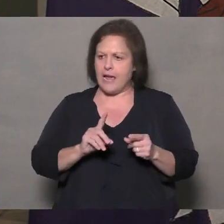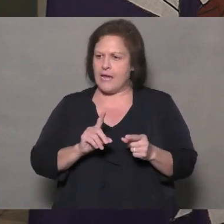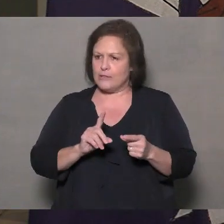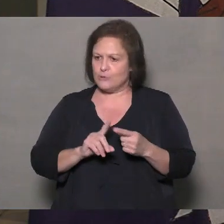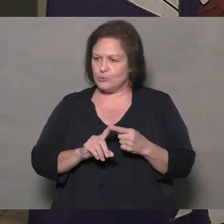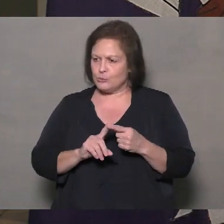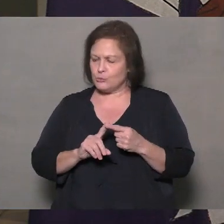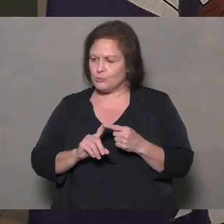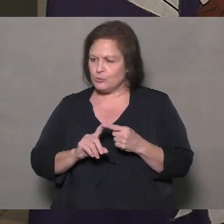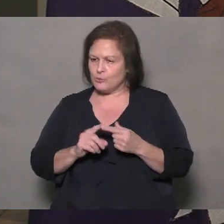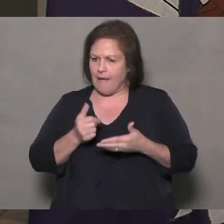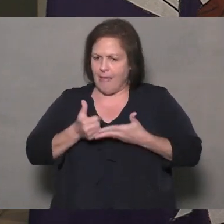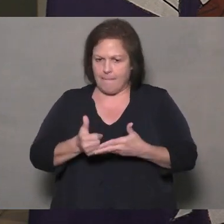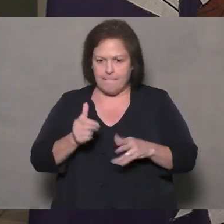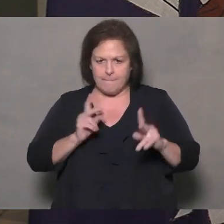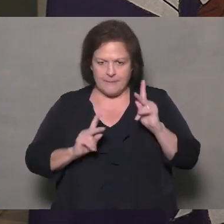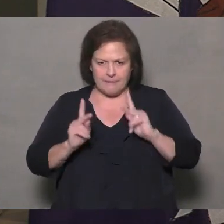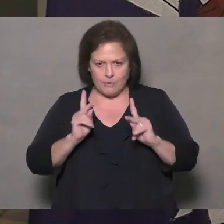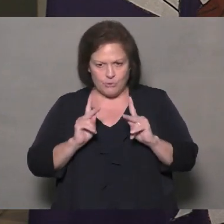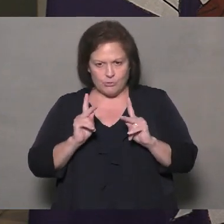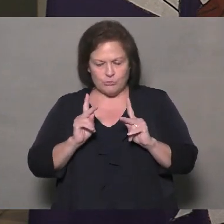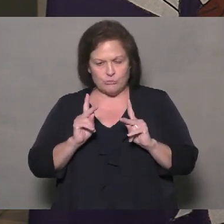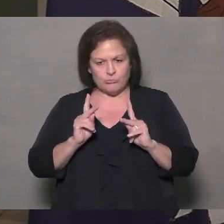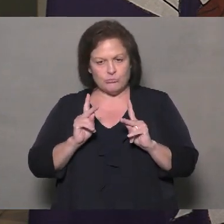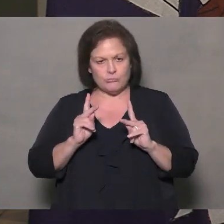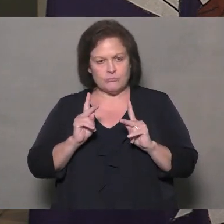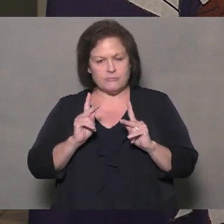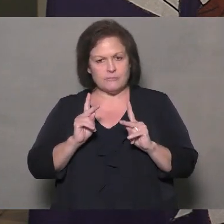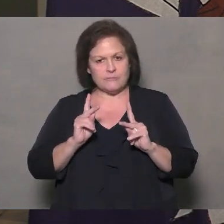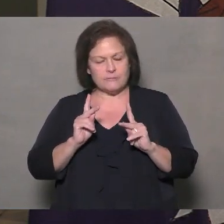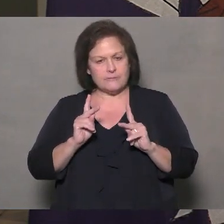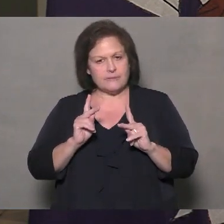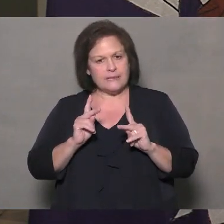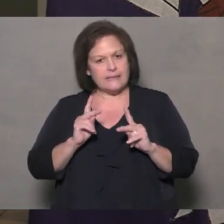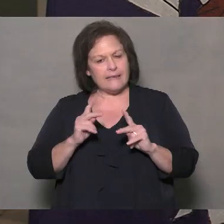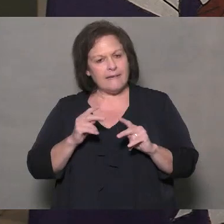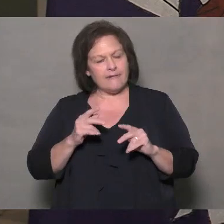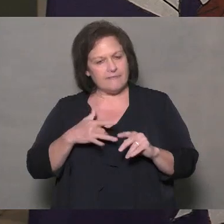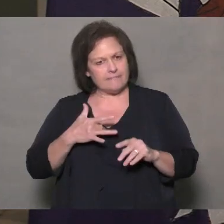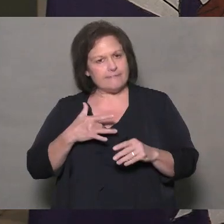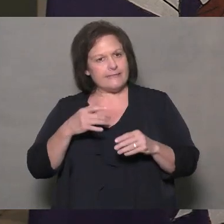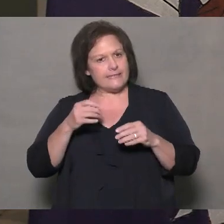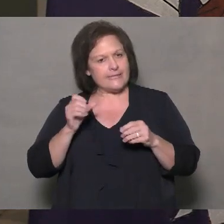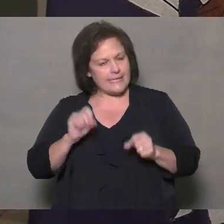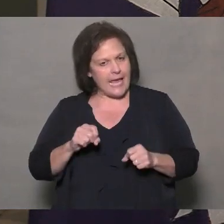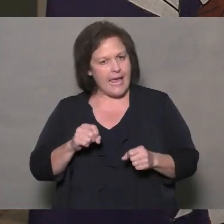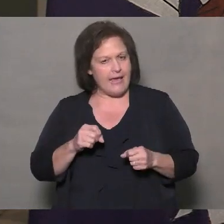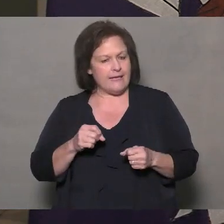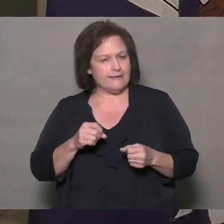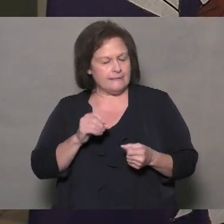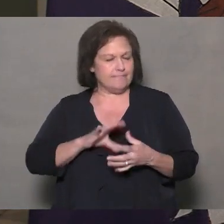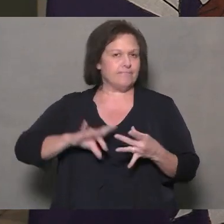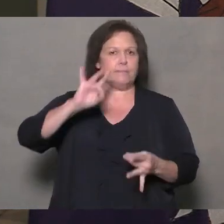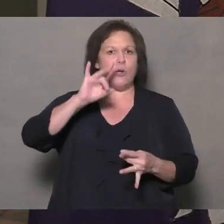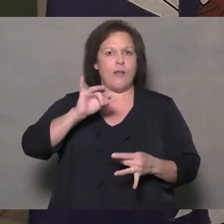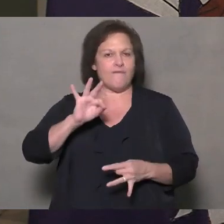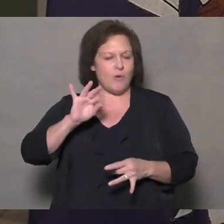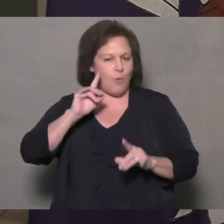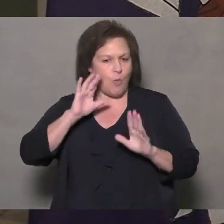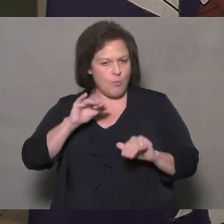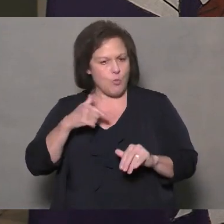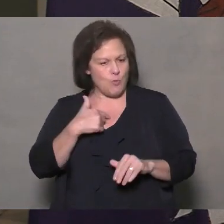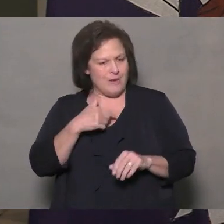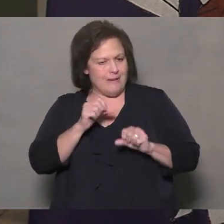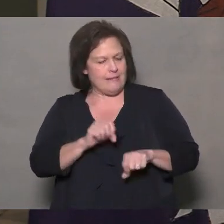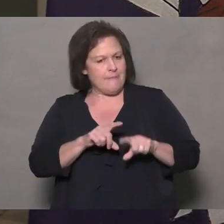people, again, bringing again that spirit of hope that we depend on.